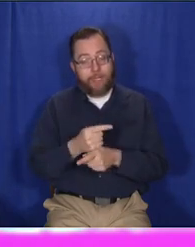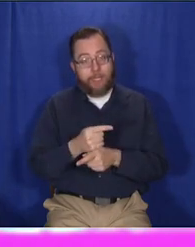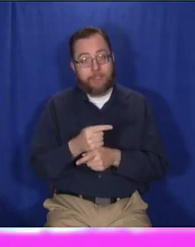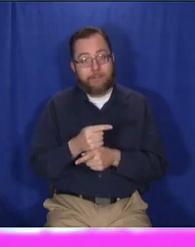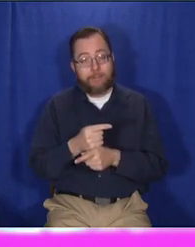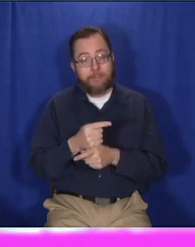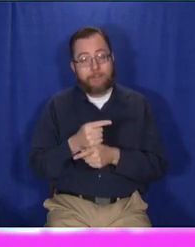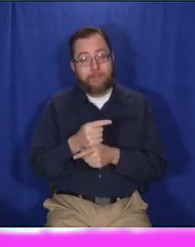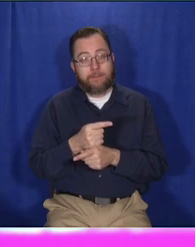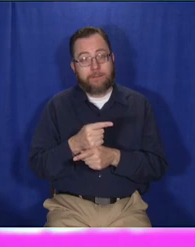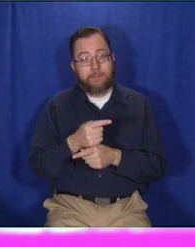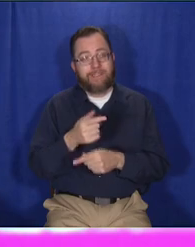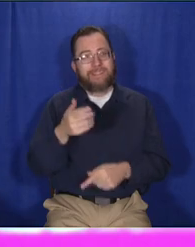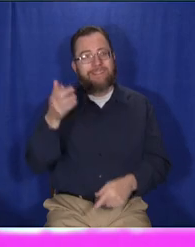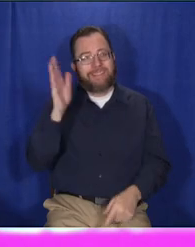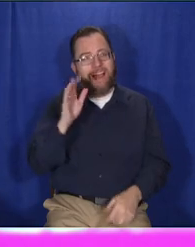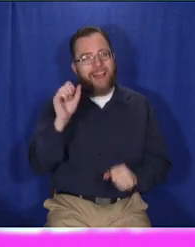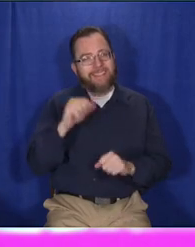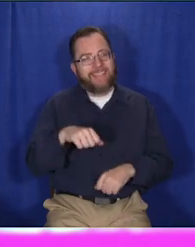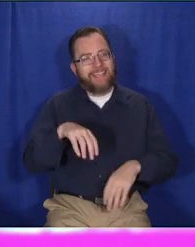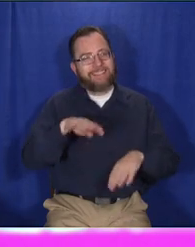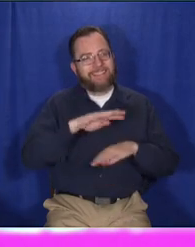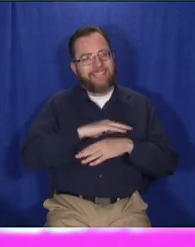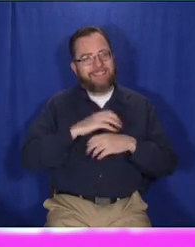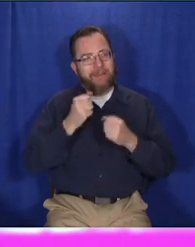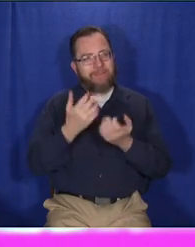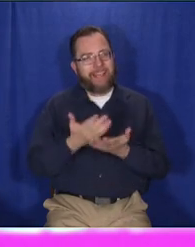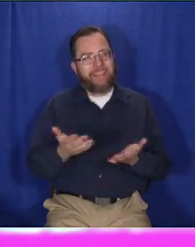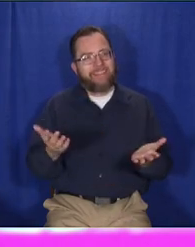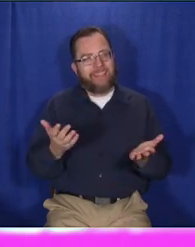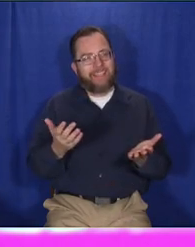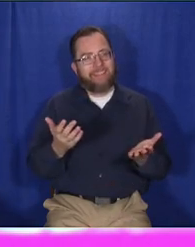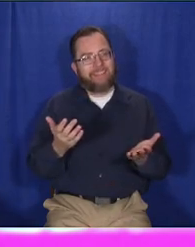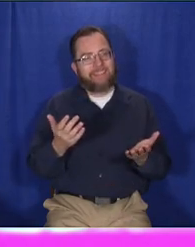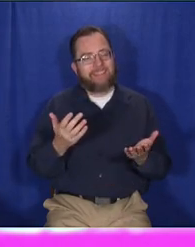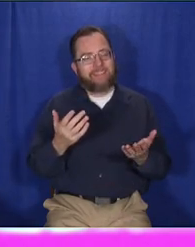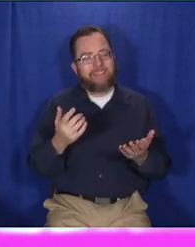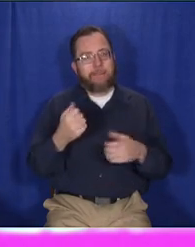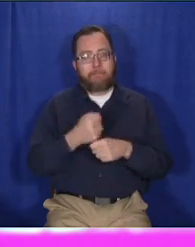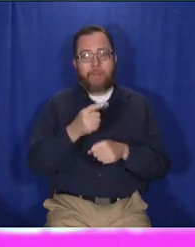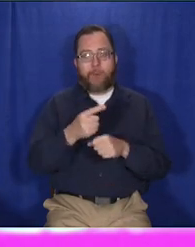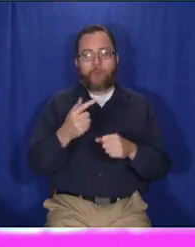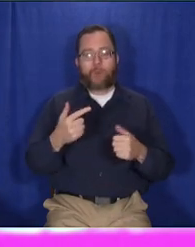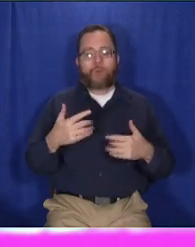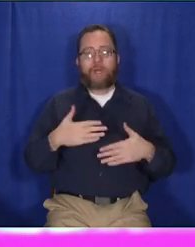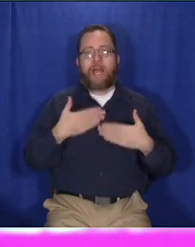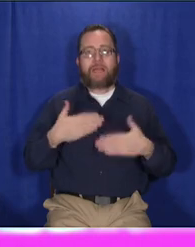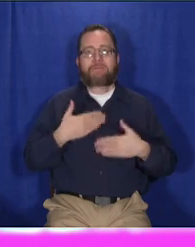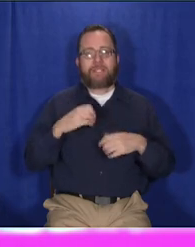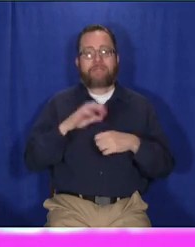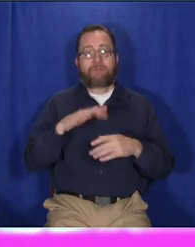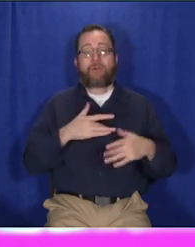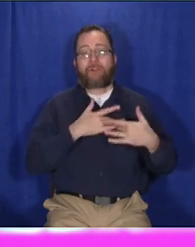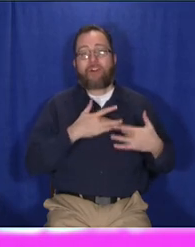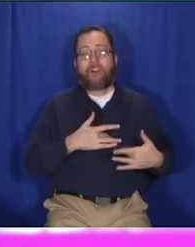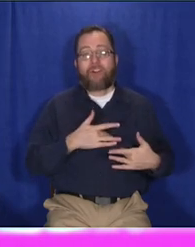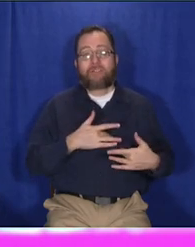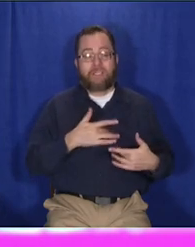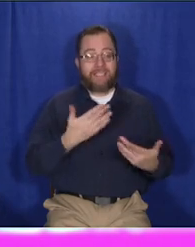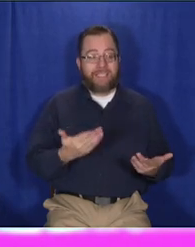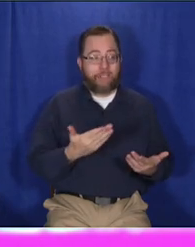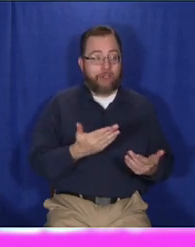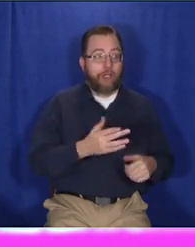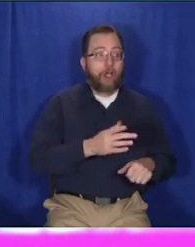if God can satisfy you and delight you and create awe and wonder in your heart on